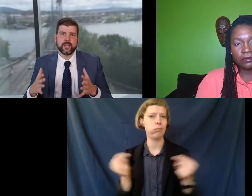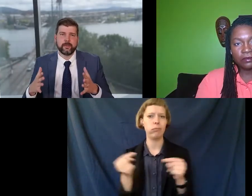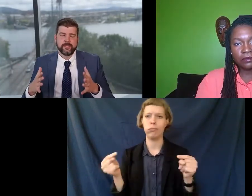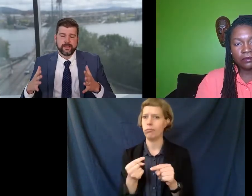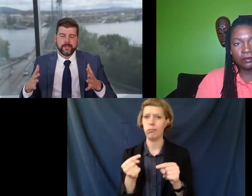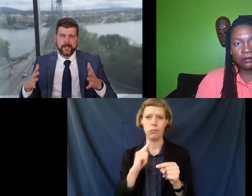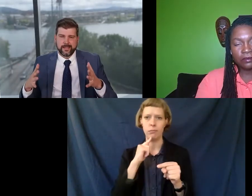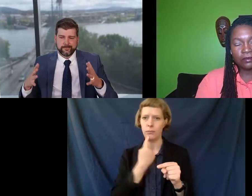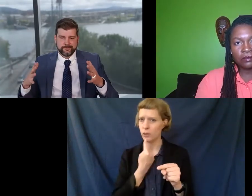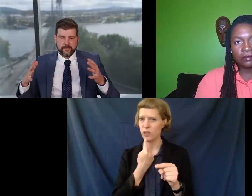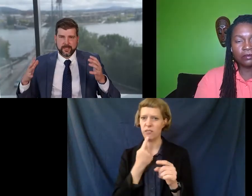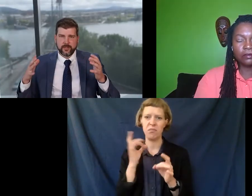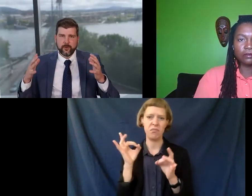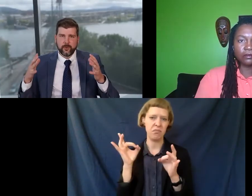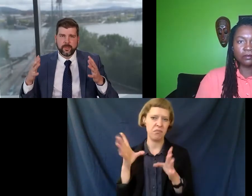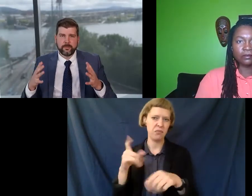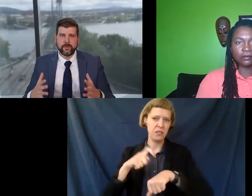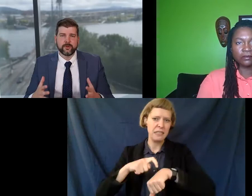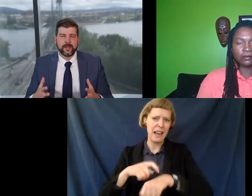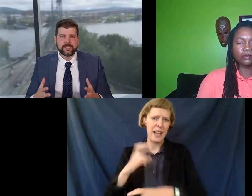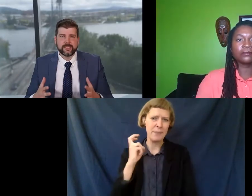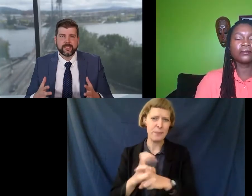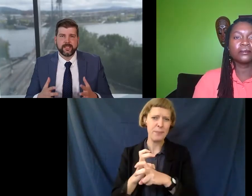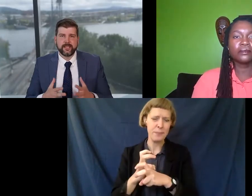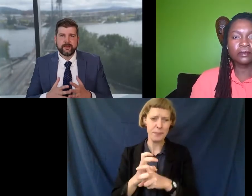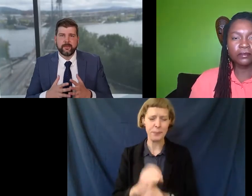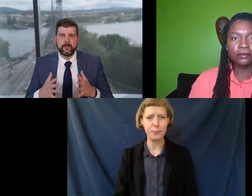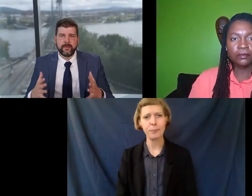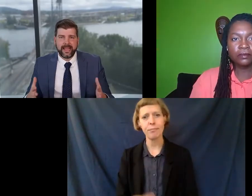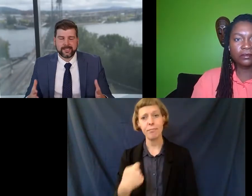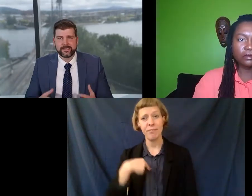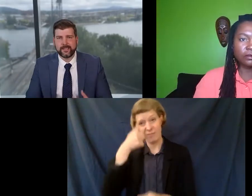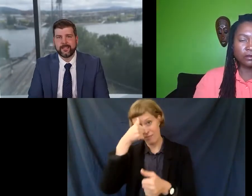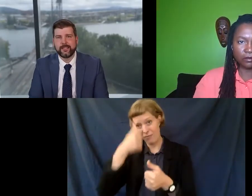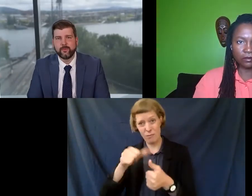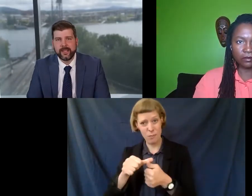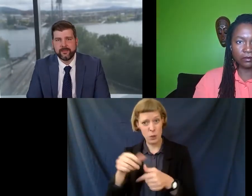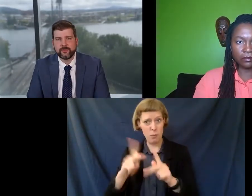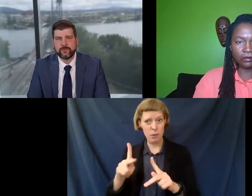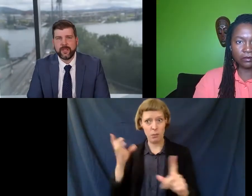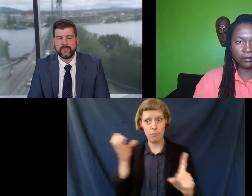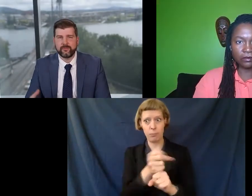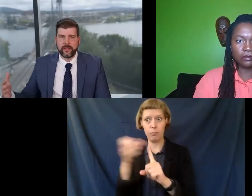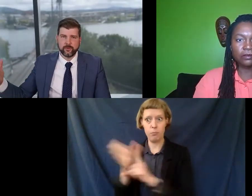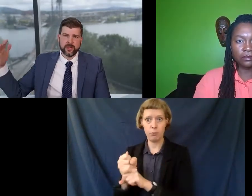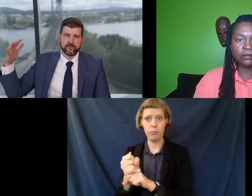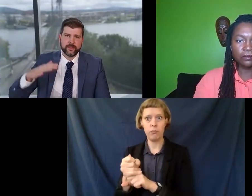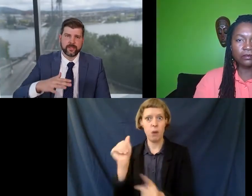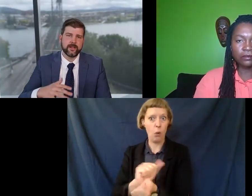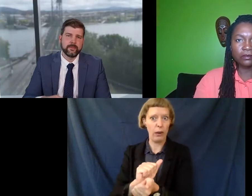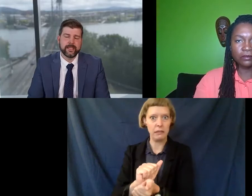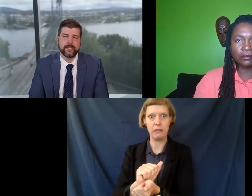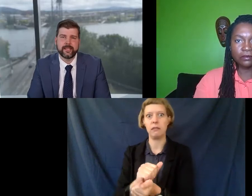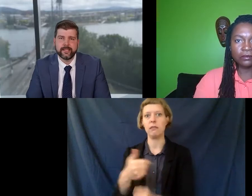was running up, you know, people being arrested in mass in waves. We had the federal